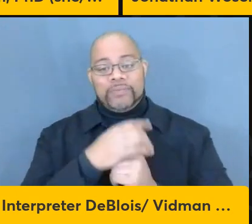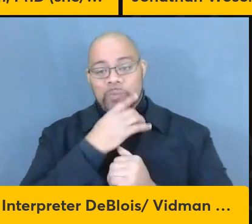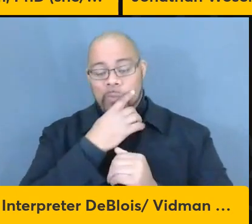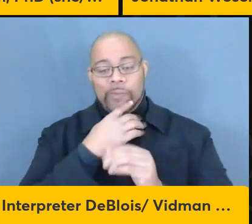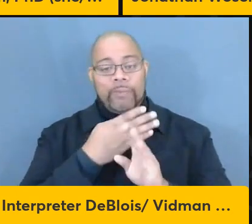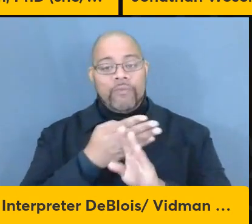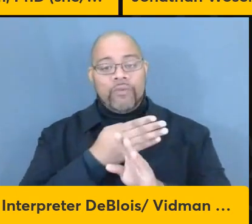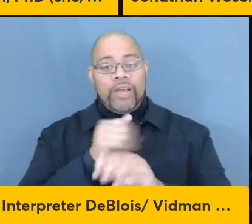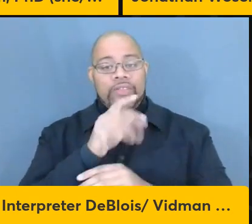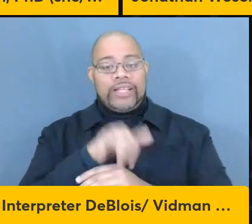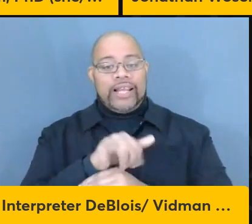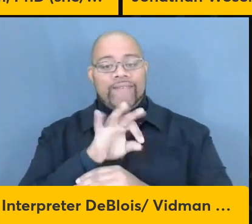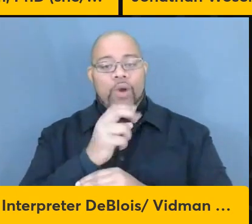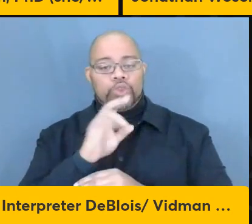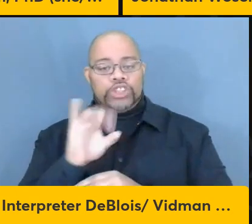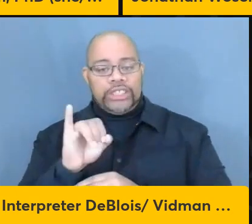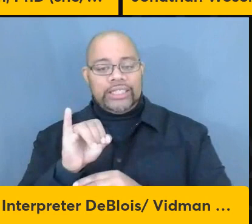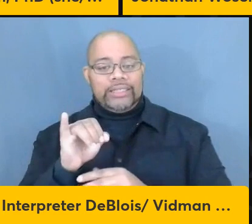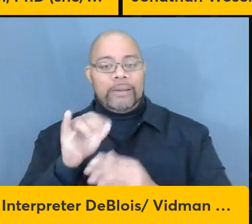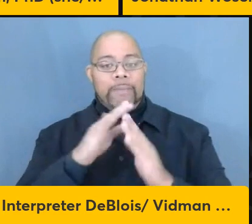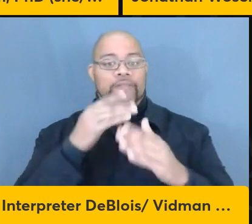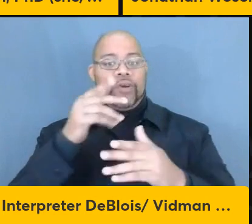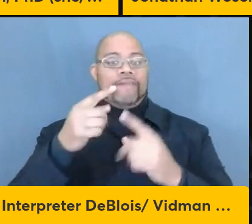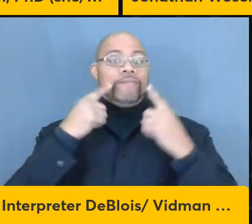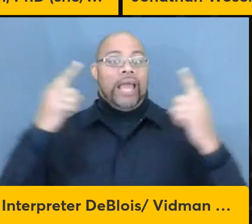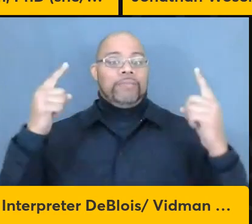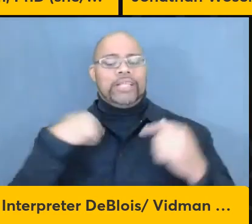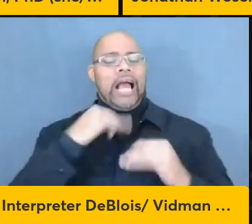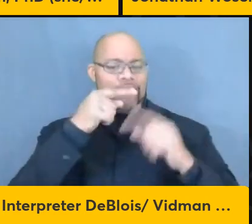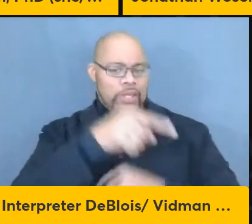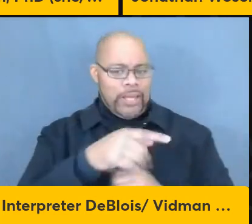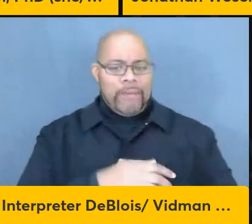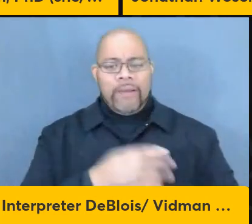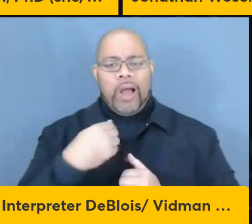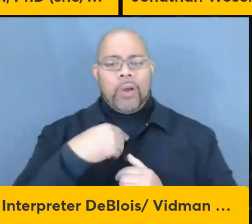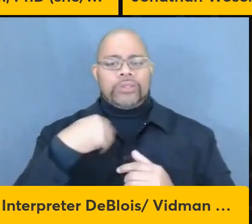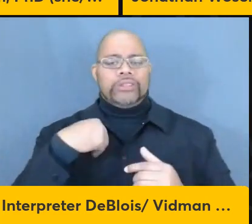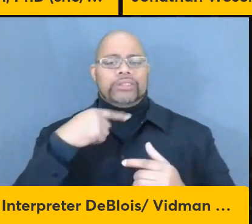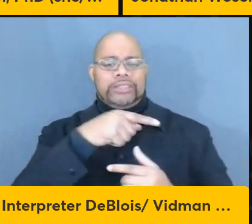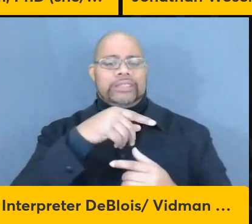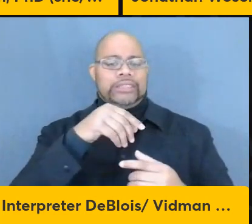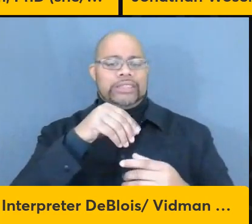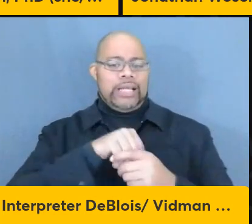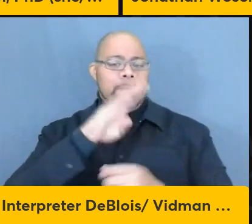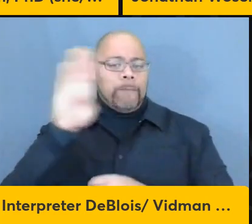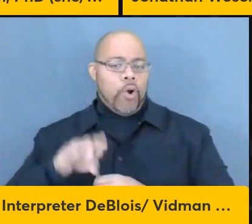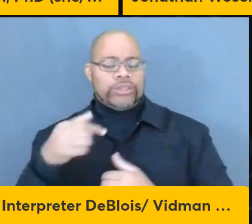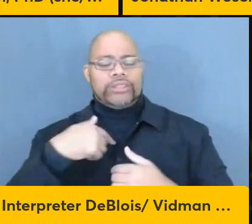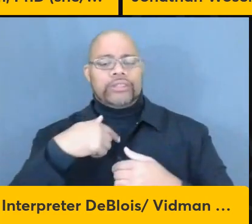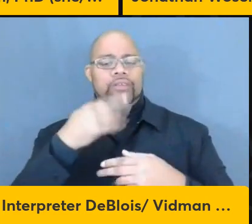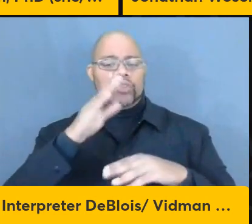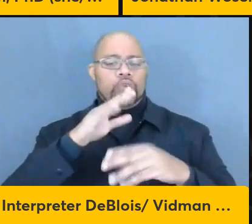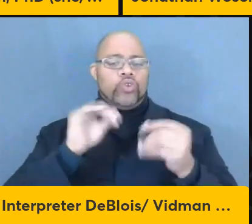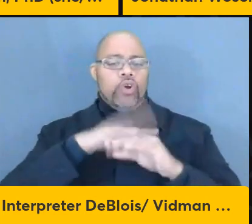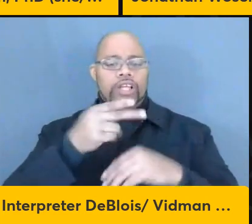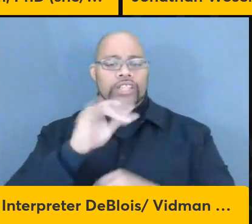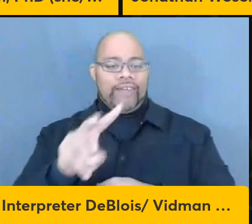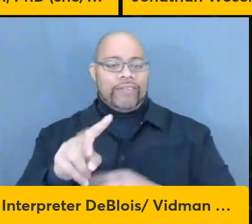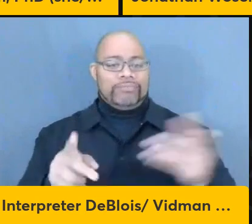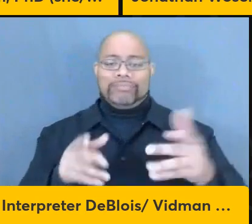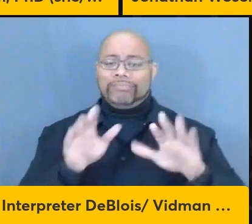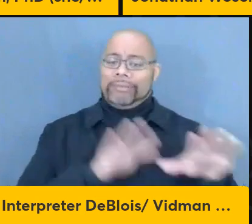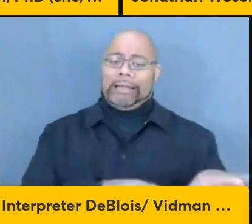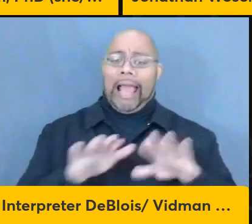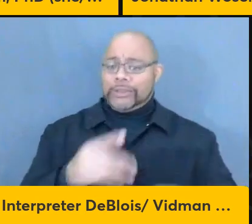before like Anthony Fauci was sort of a household name, I interviewed him when I was at Stat News in Boston for a story on HIV Casual. vaccine